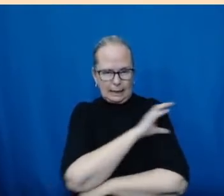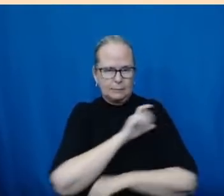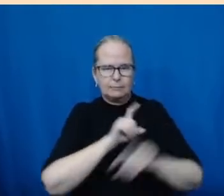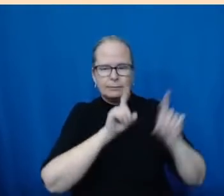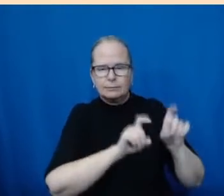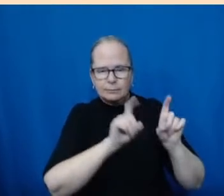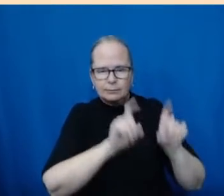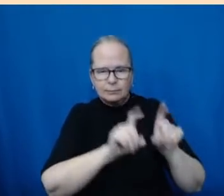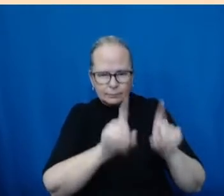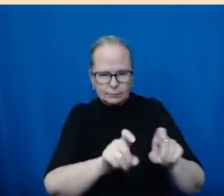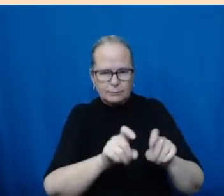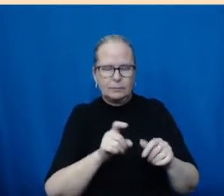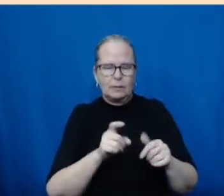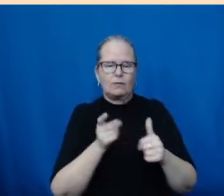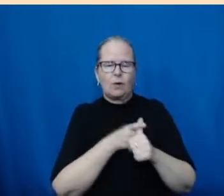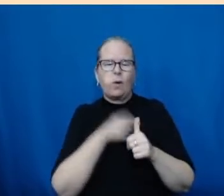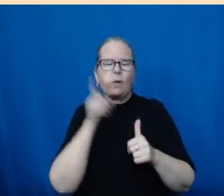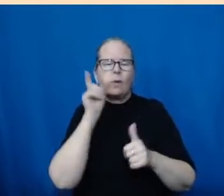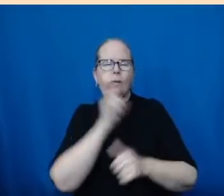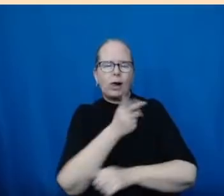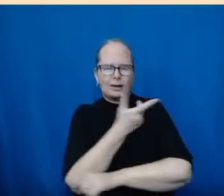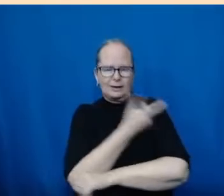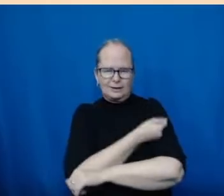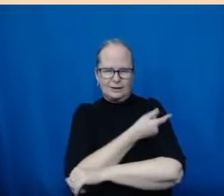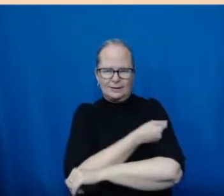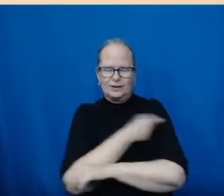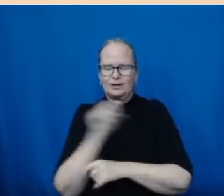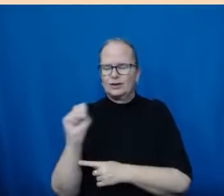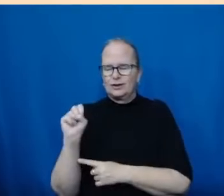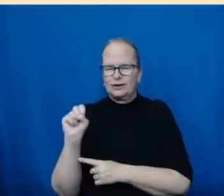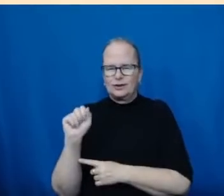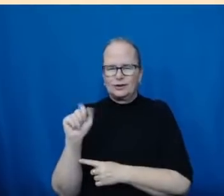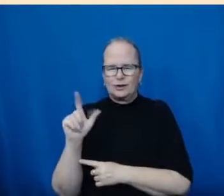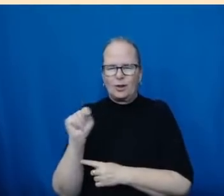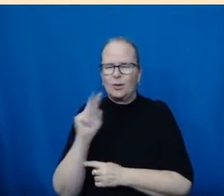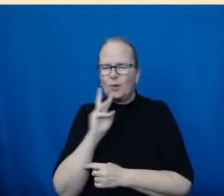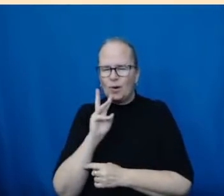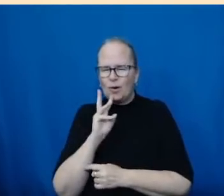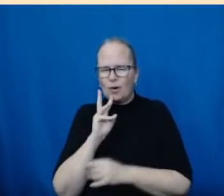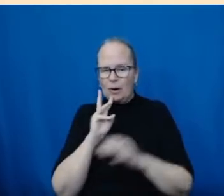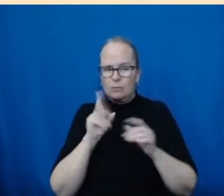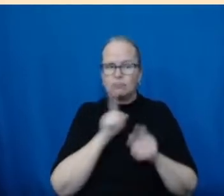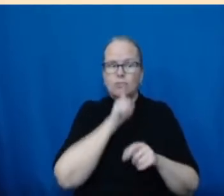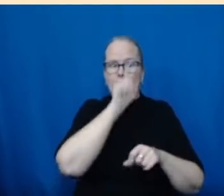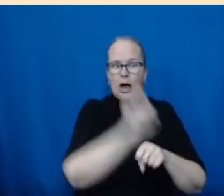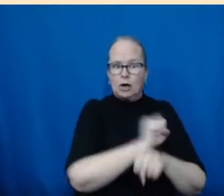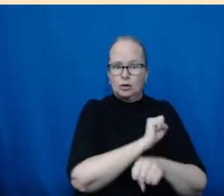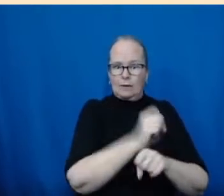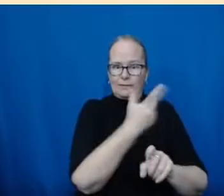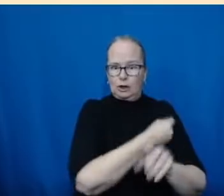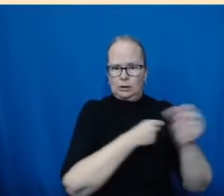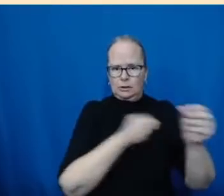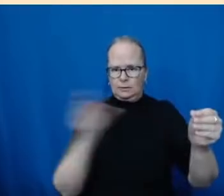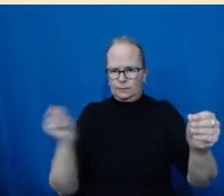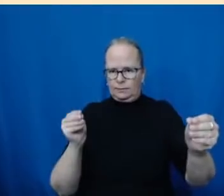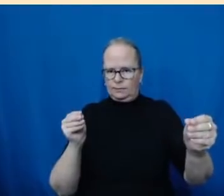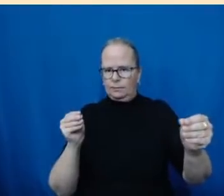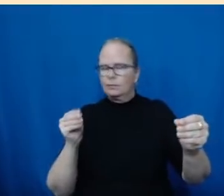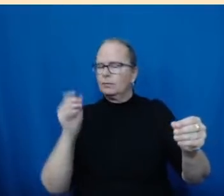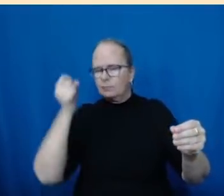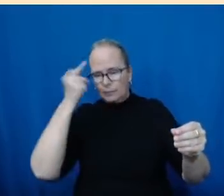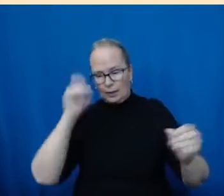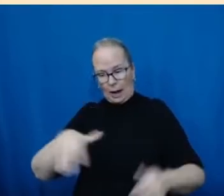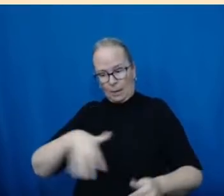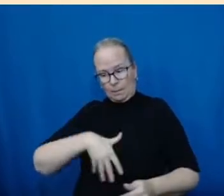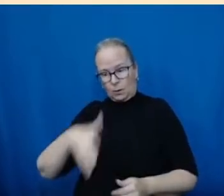we've had lots of follow-up data since vaccines became available last December, and we have shown no increased risk